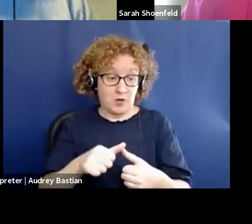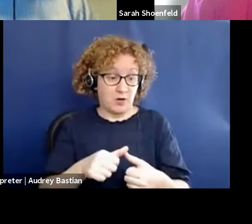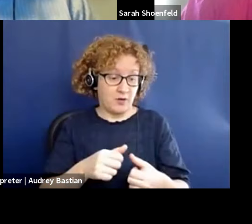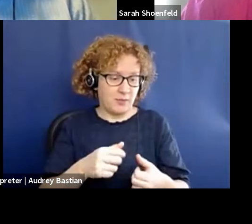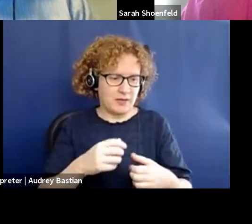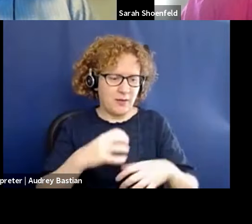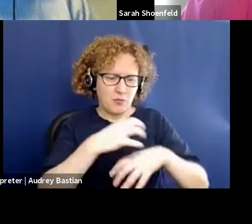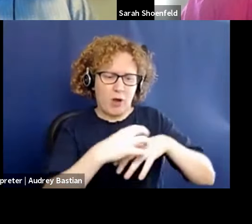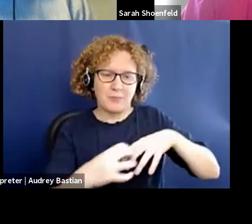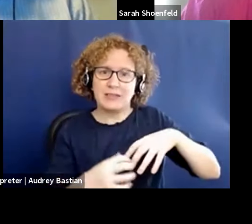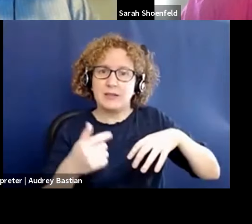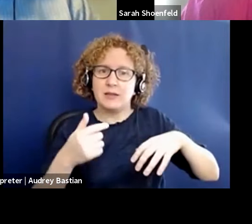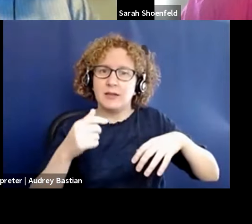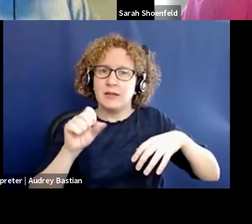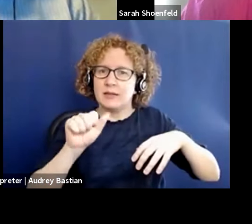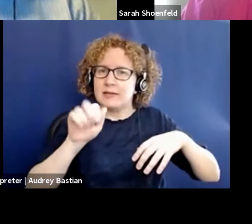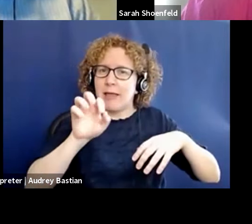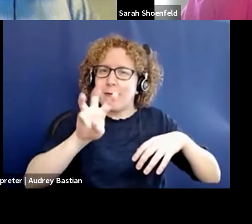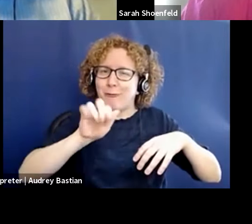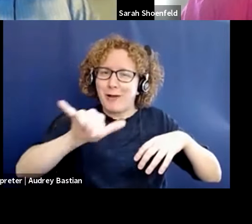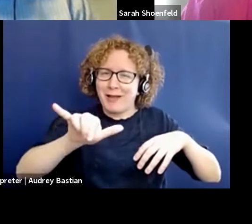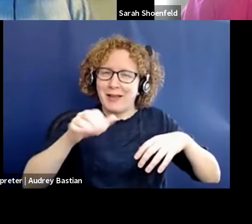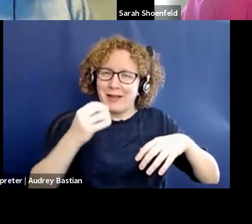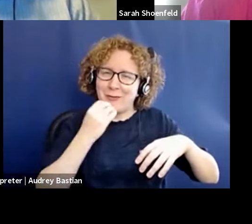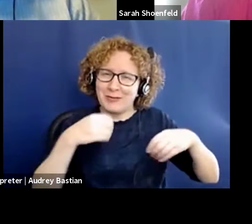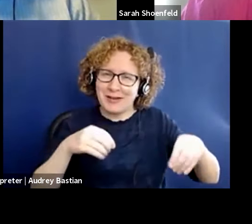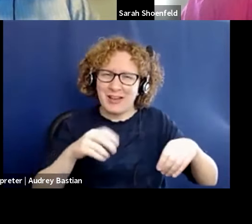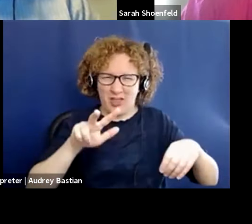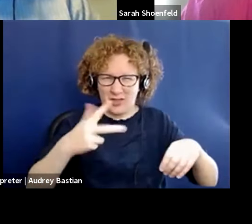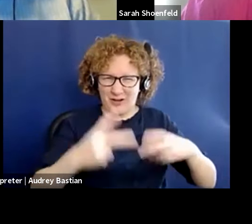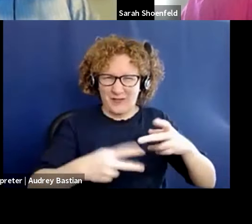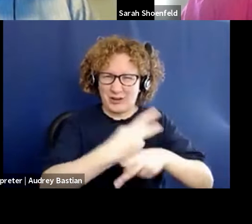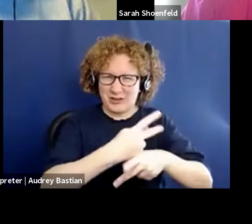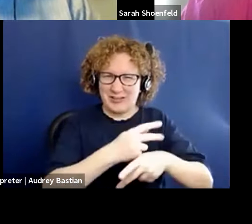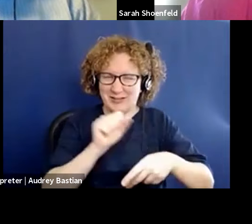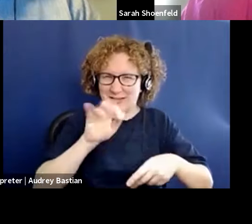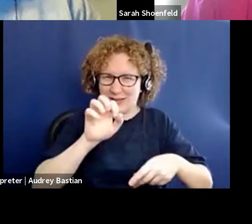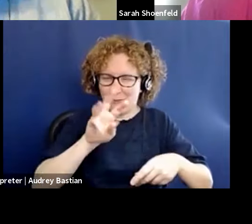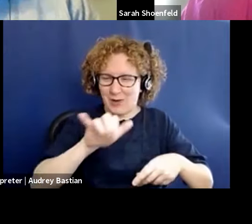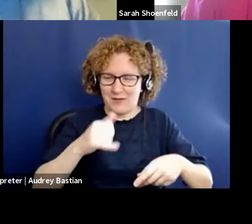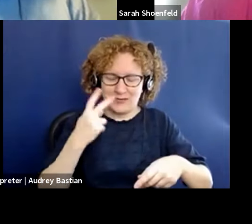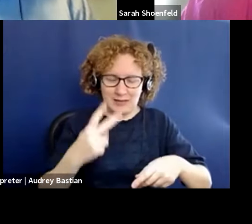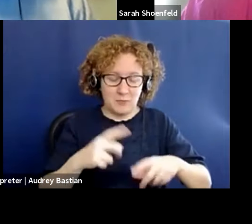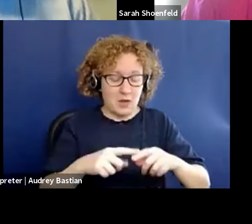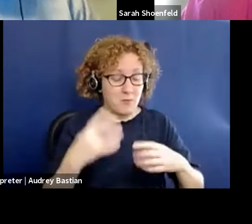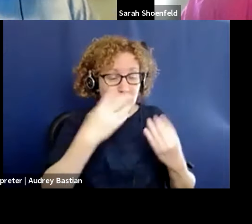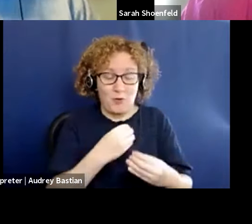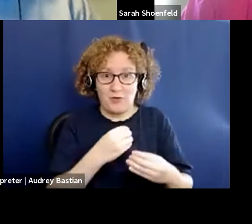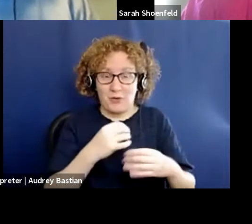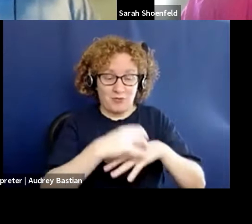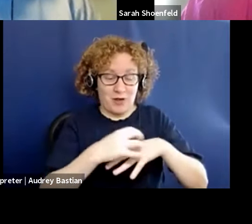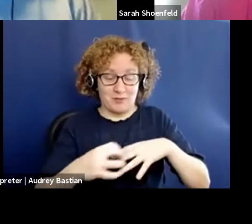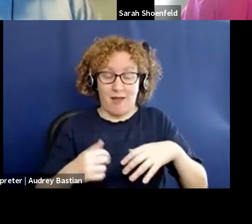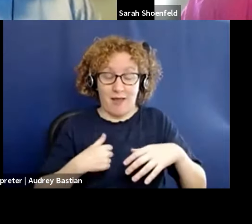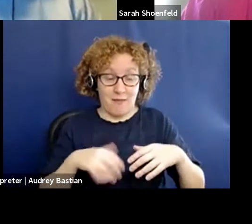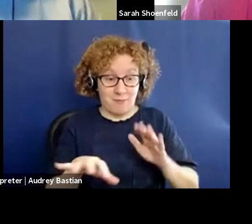grapes at the Safeway. That's right. It's the third version of Safeway I've seen here. But it was a beautiful bunch of grapes. And